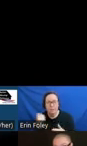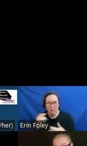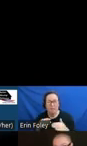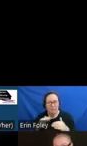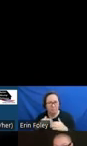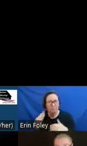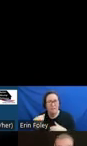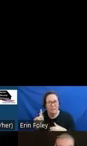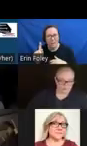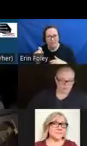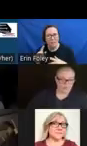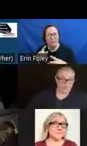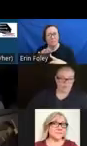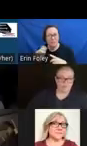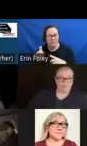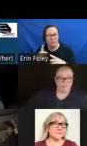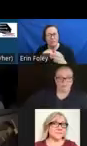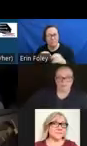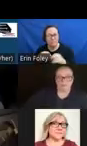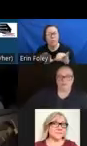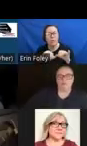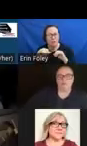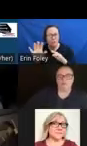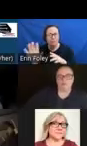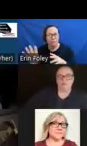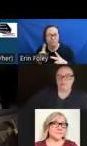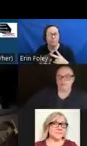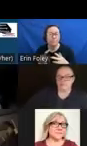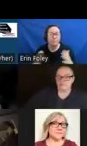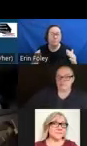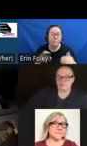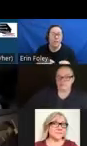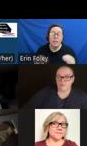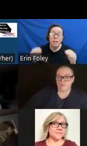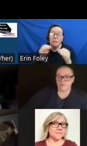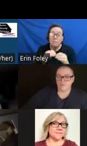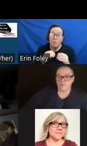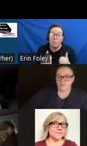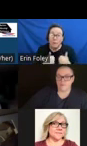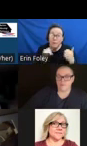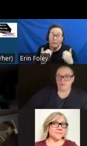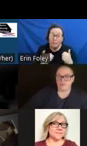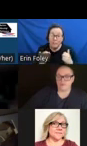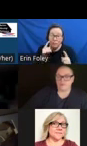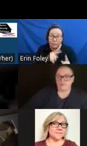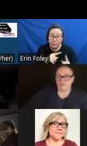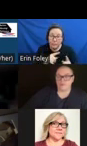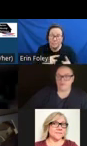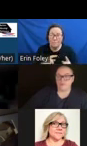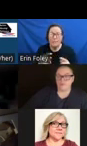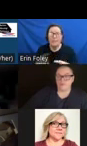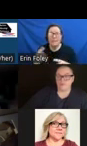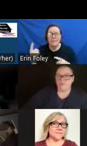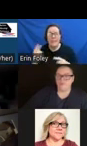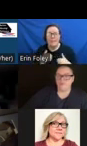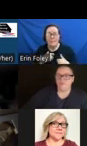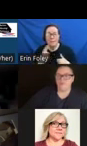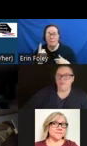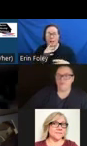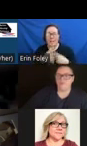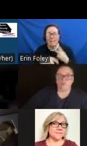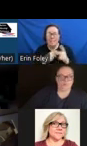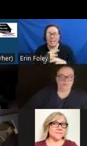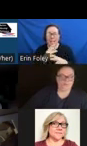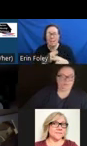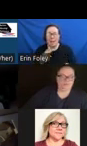More life insurance is often recommended. So what you might see is what's called second to die life insurance. So when